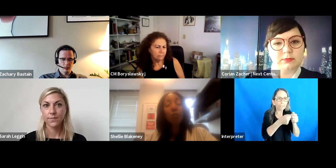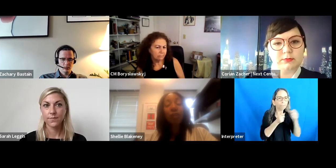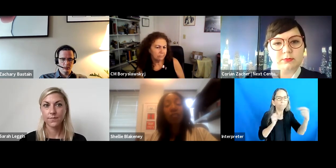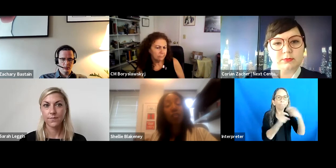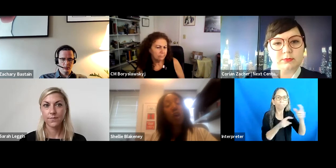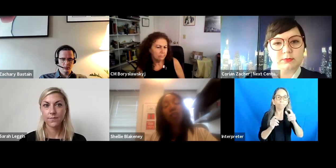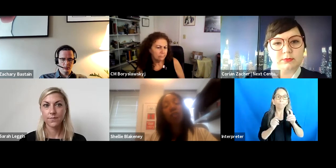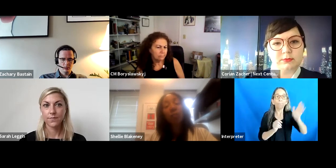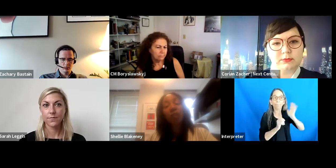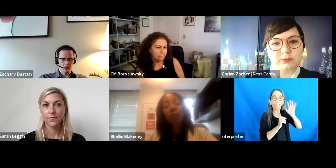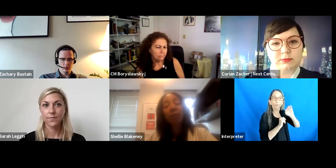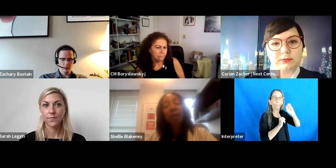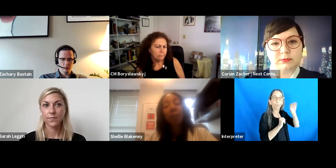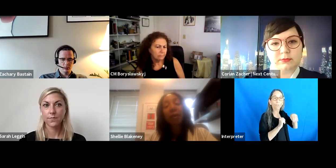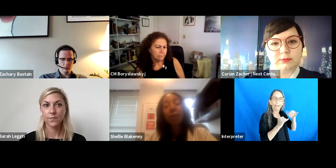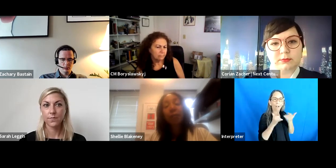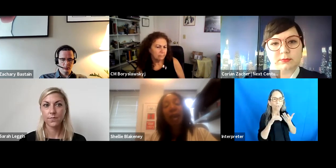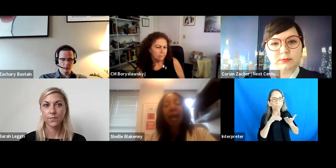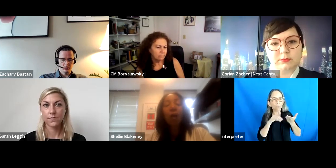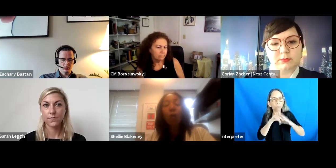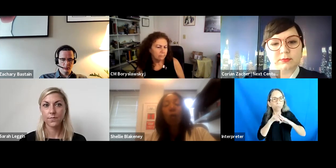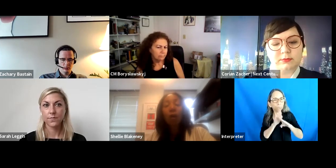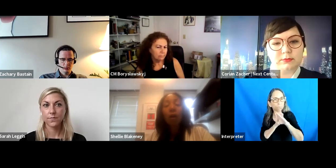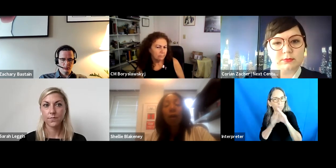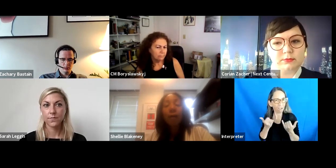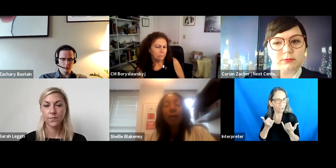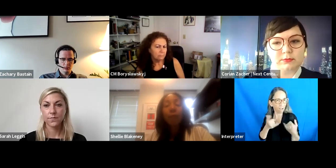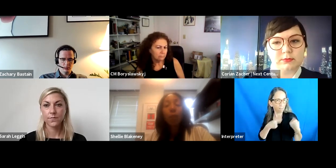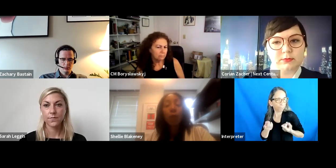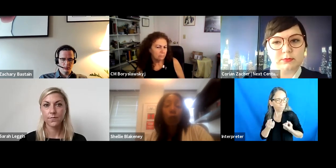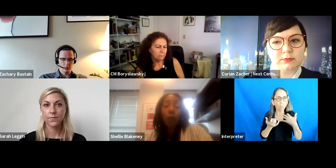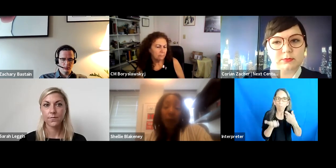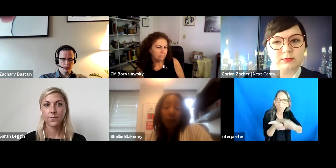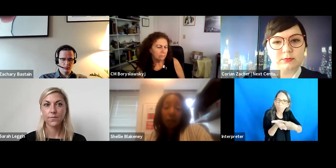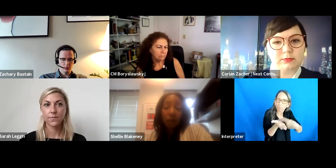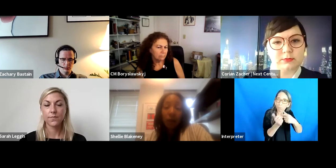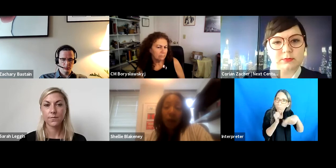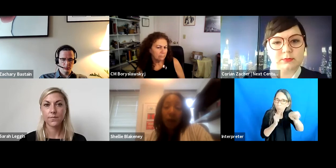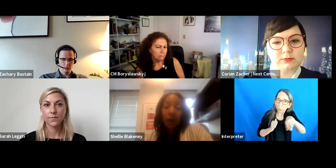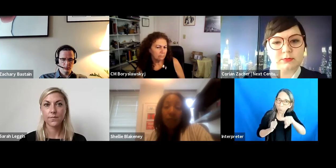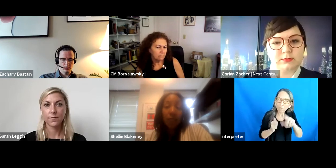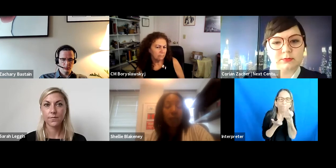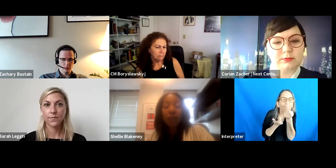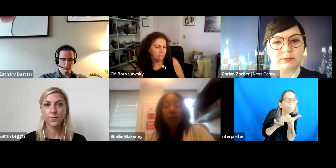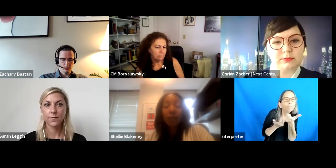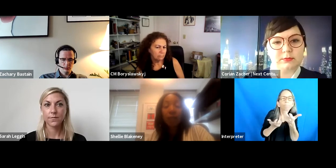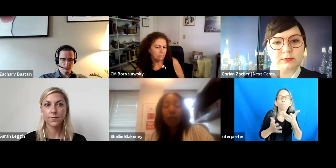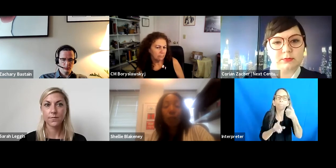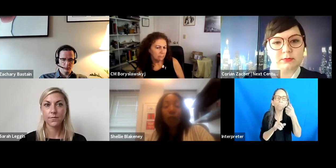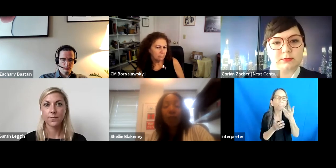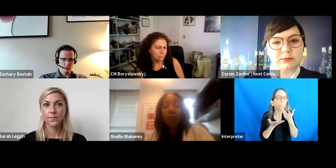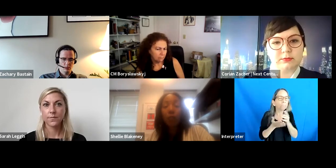I also want to just talk to you a little bit about how one would go about sending a